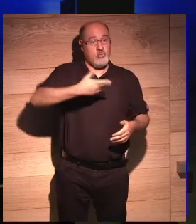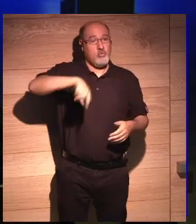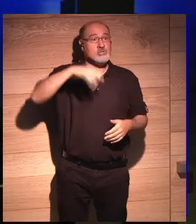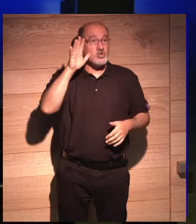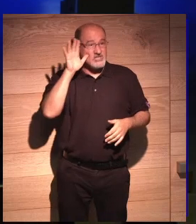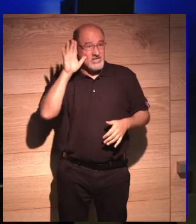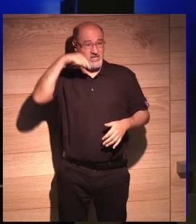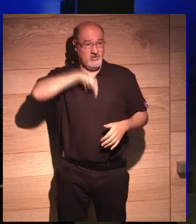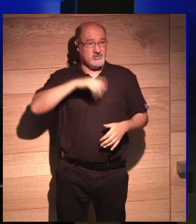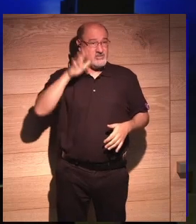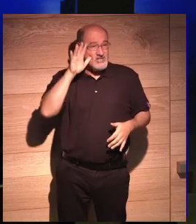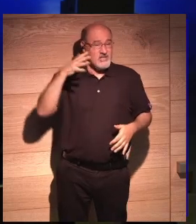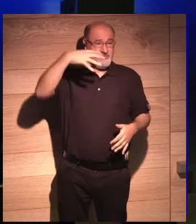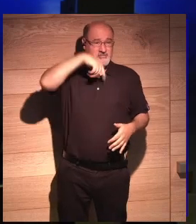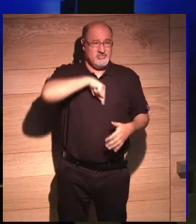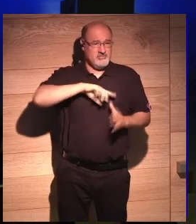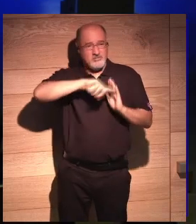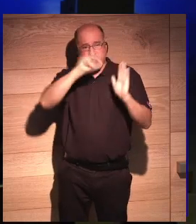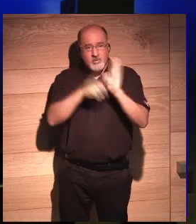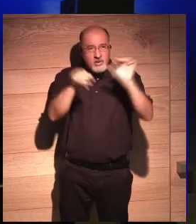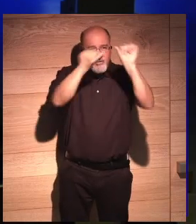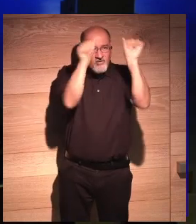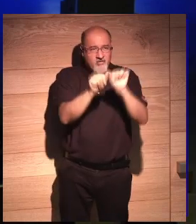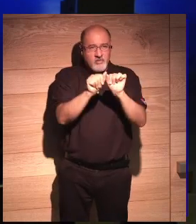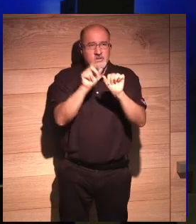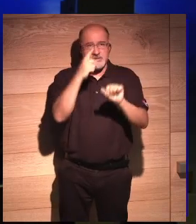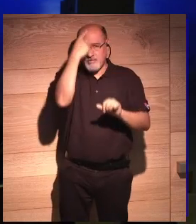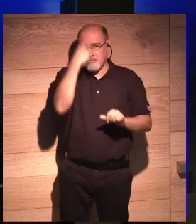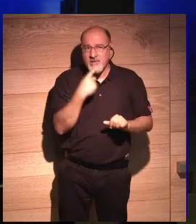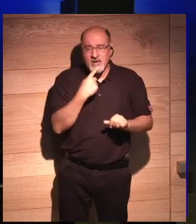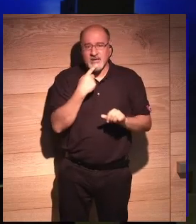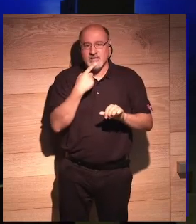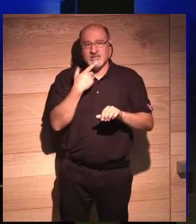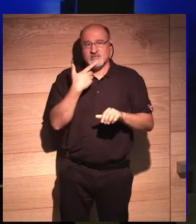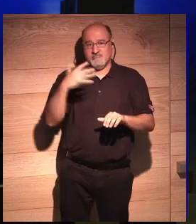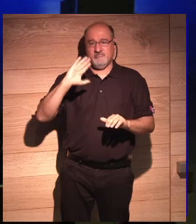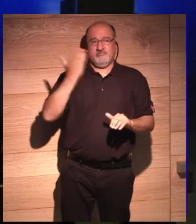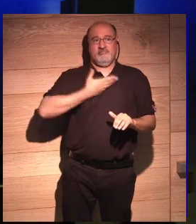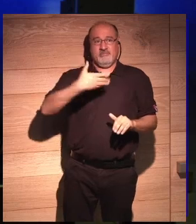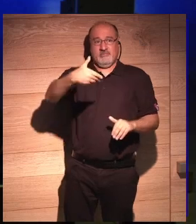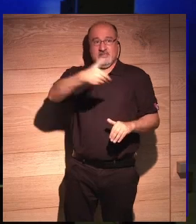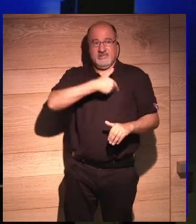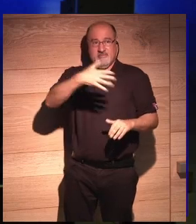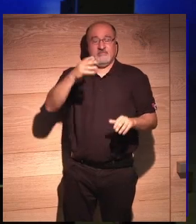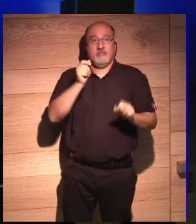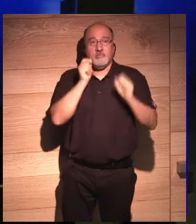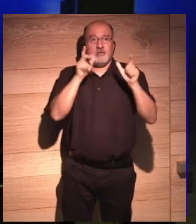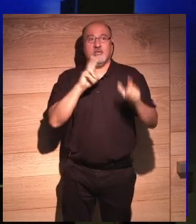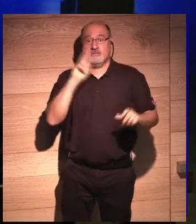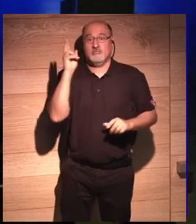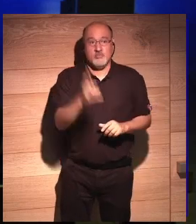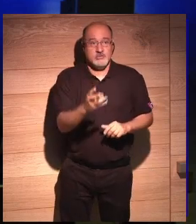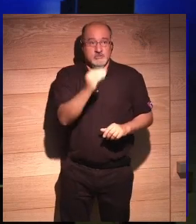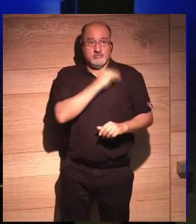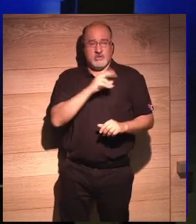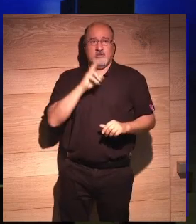different stimuli and make meaning of it. And we've been running with that a lot as well, and asking this question, where does reality